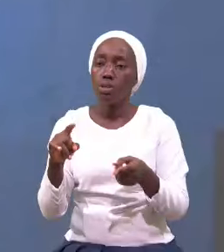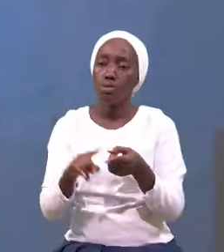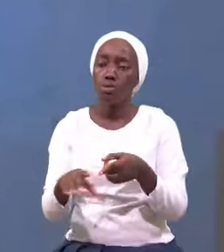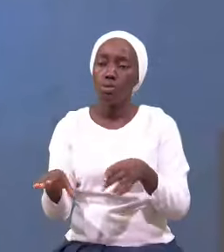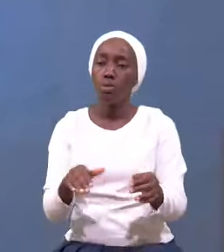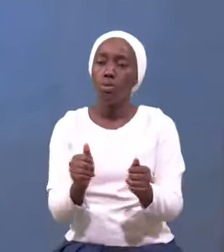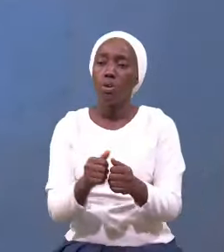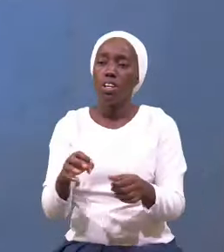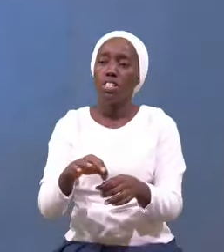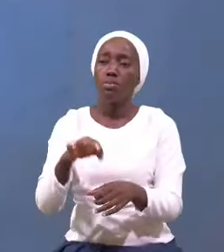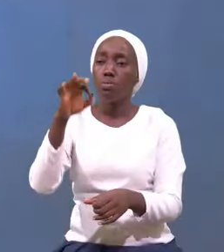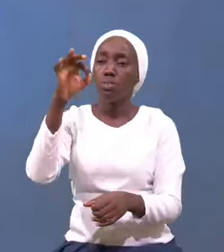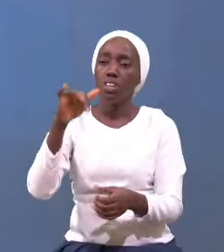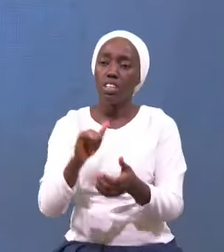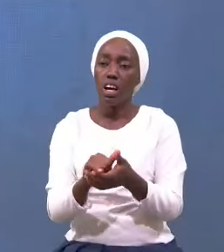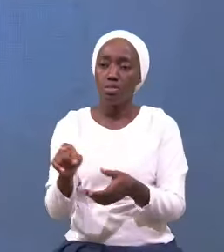receive?